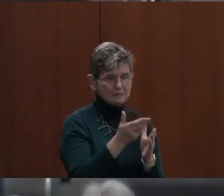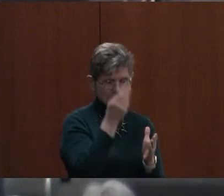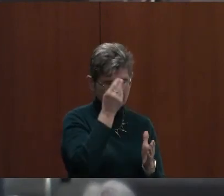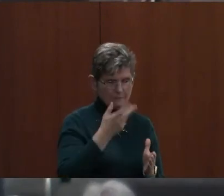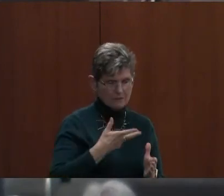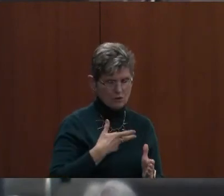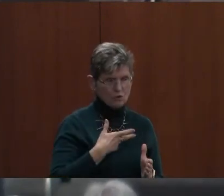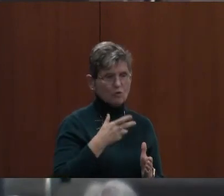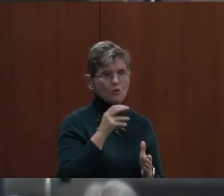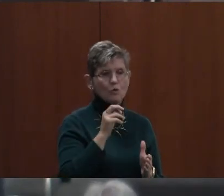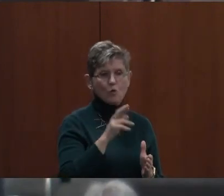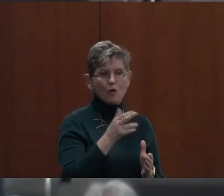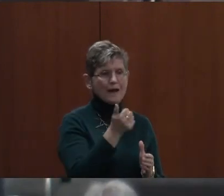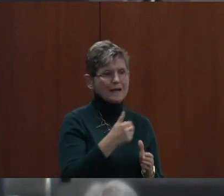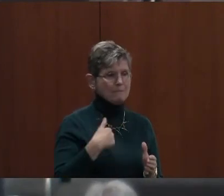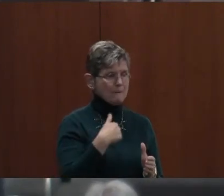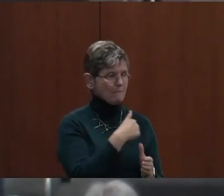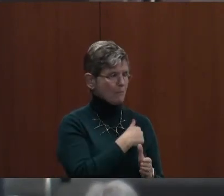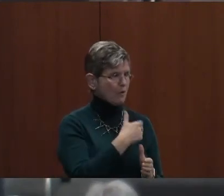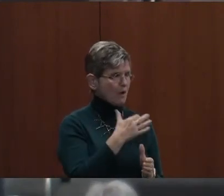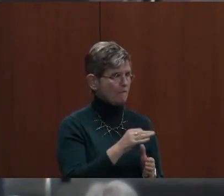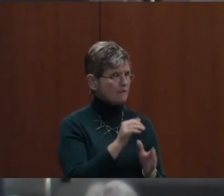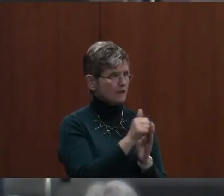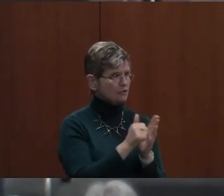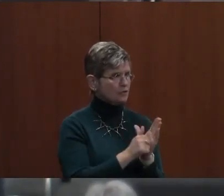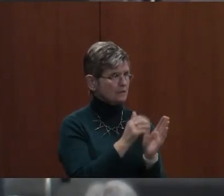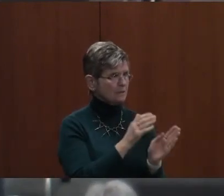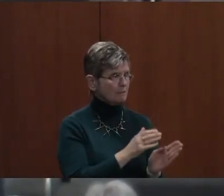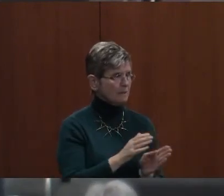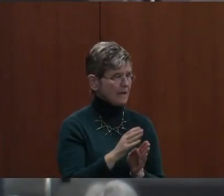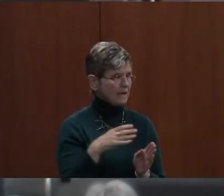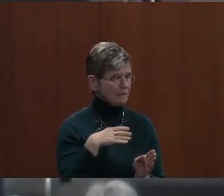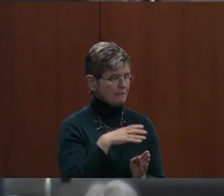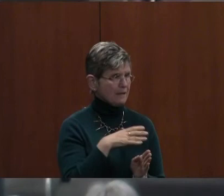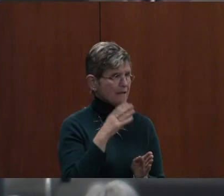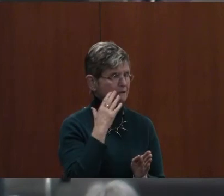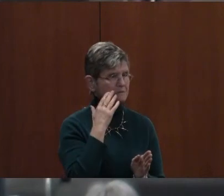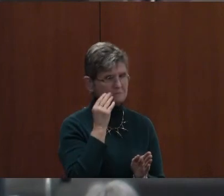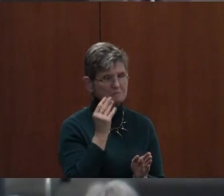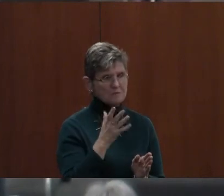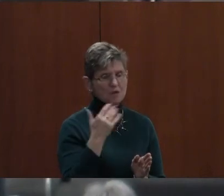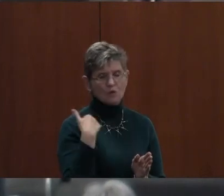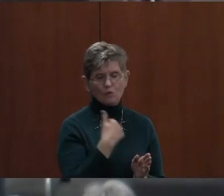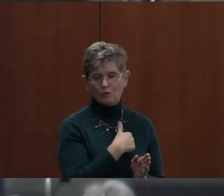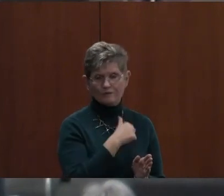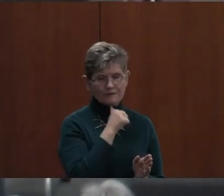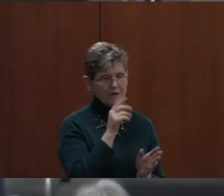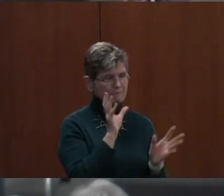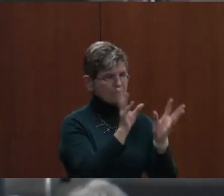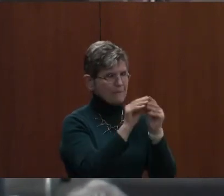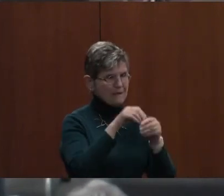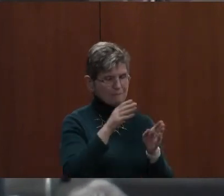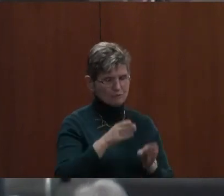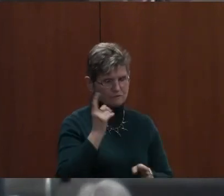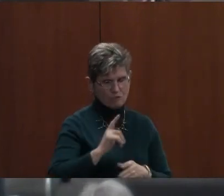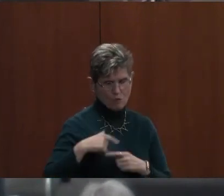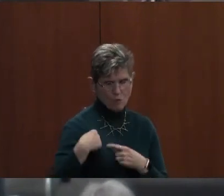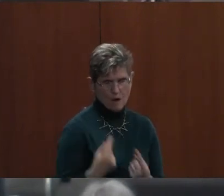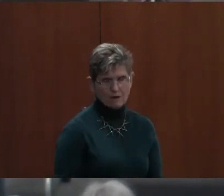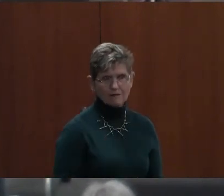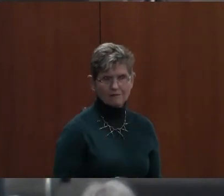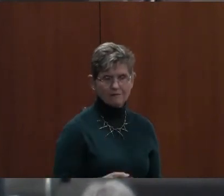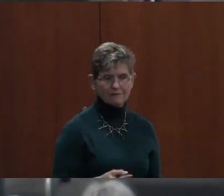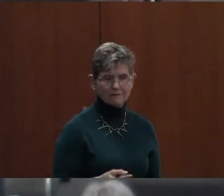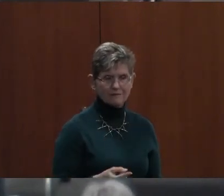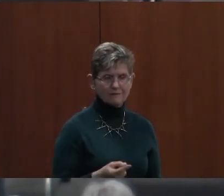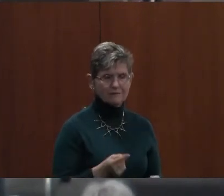of the Agenda Planning Committee know. We've not met in person for a while. We've been meeting virtually, but